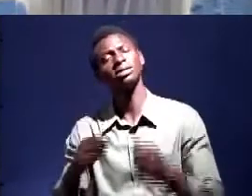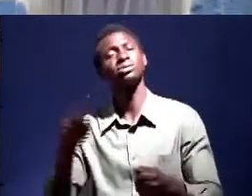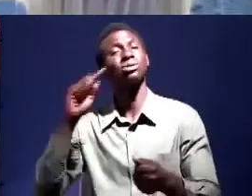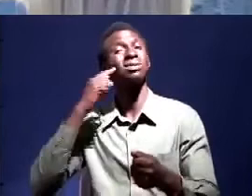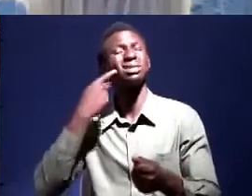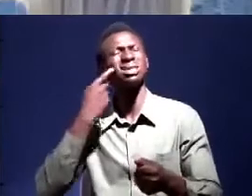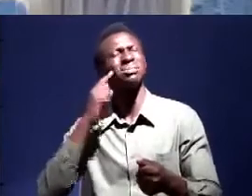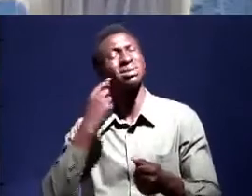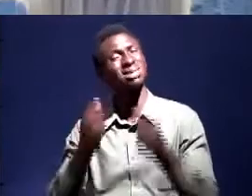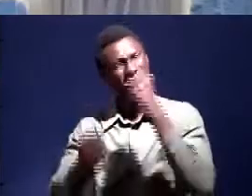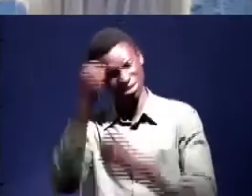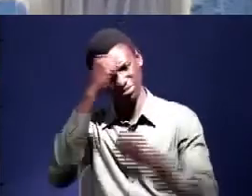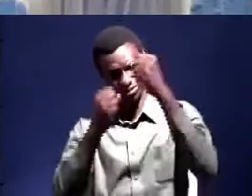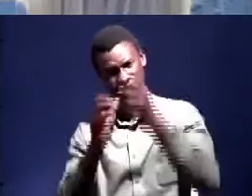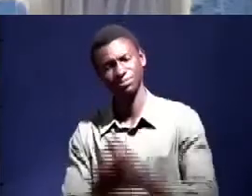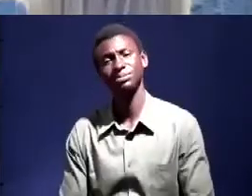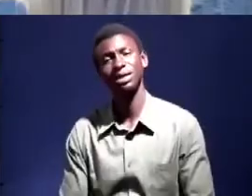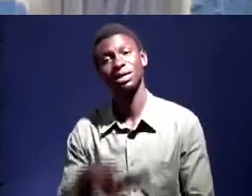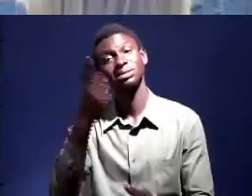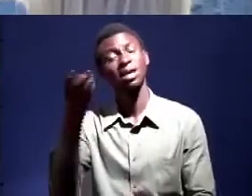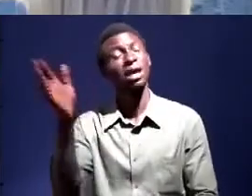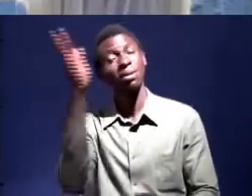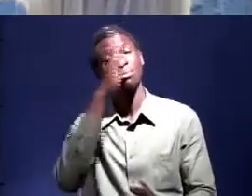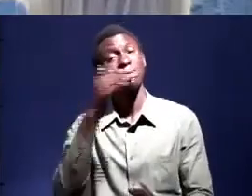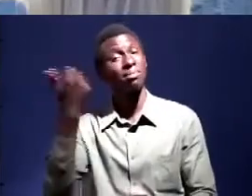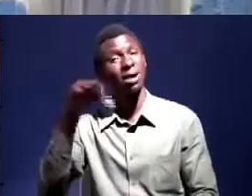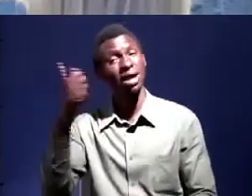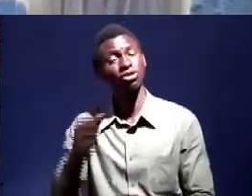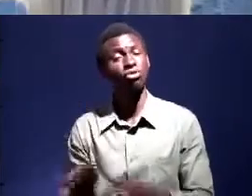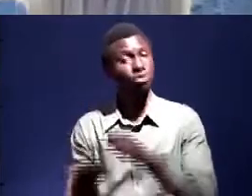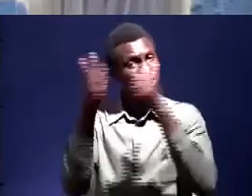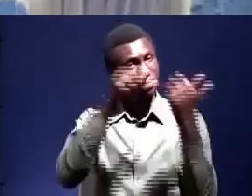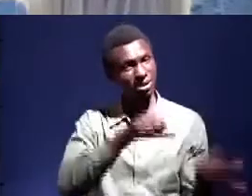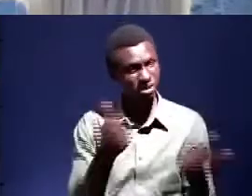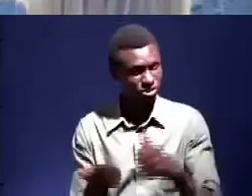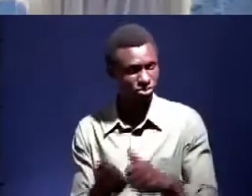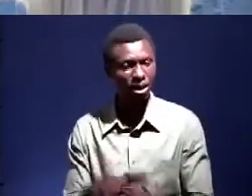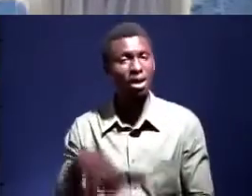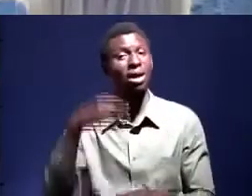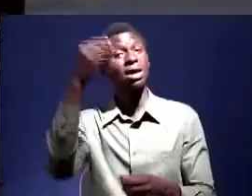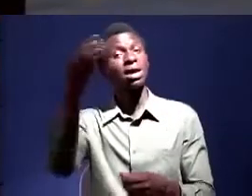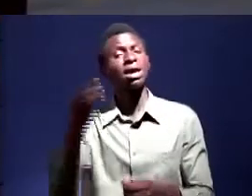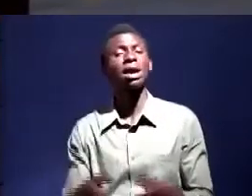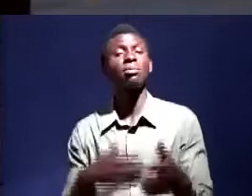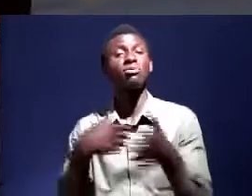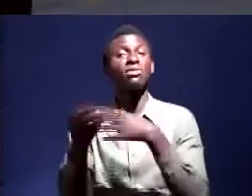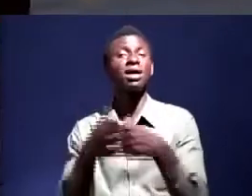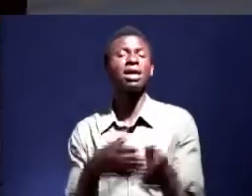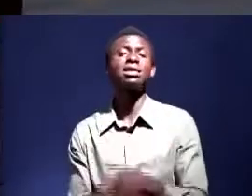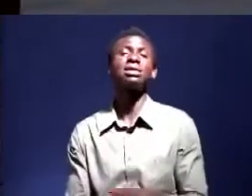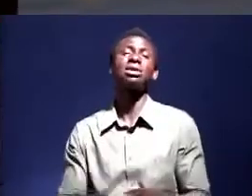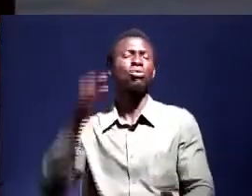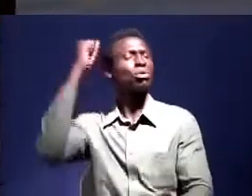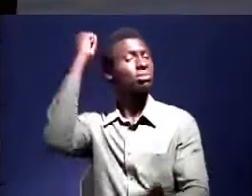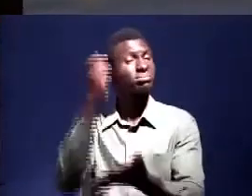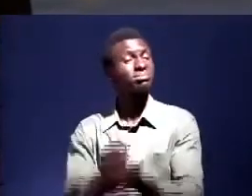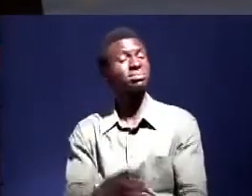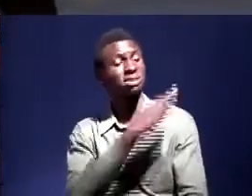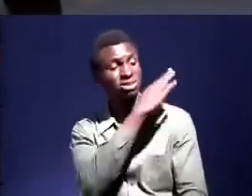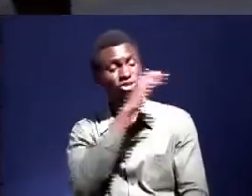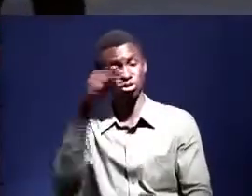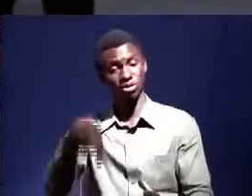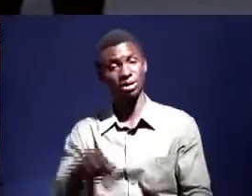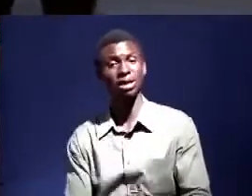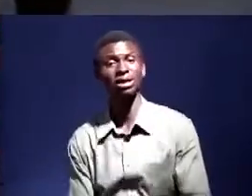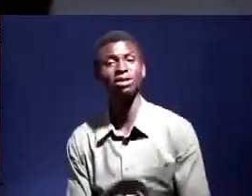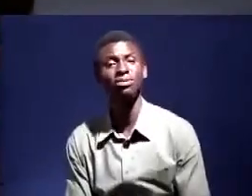hujawahi kubatizwa, make that decision tonight. Hebu ufanye huo uamuzi jioni ya leo. Somebody says, "I'm too weak to be baptized." Mtu mmoja